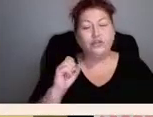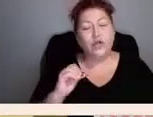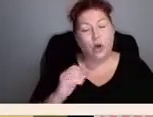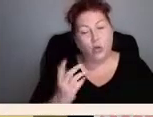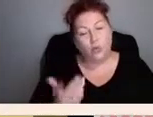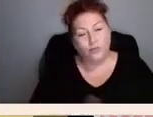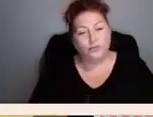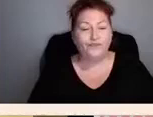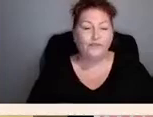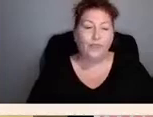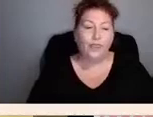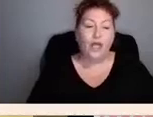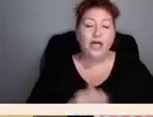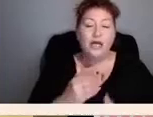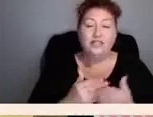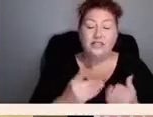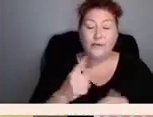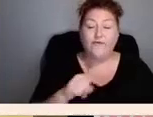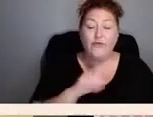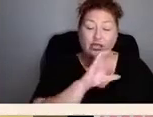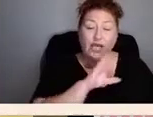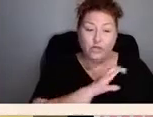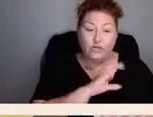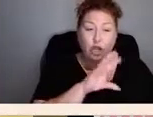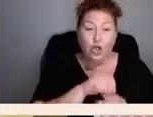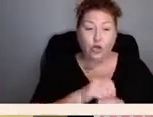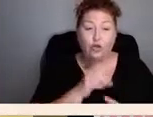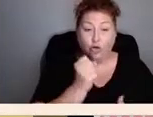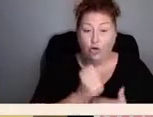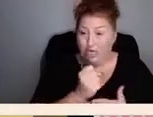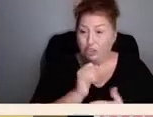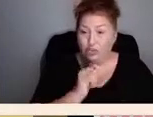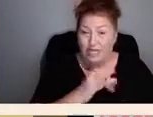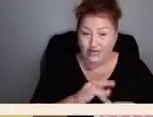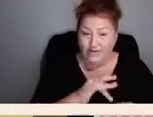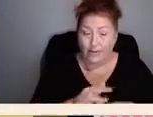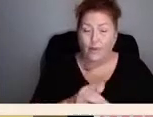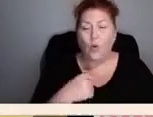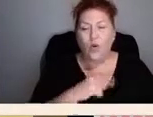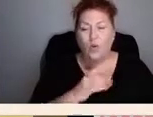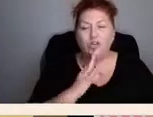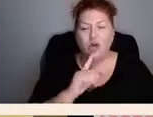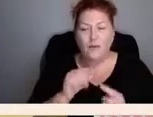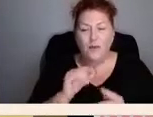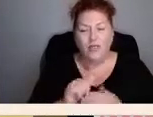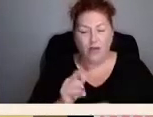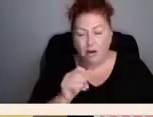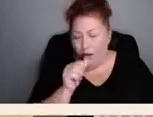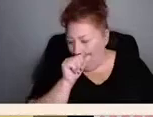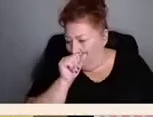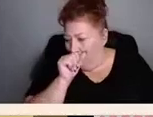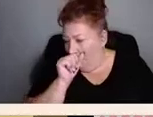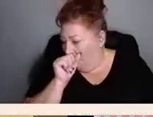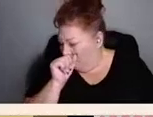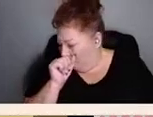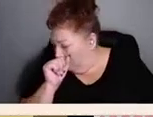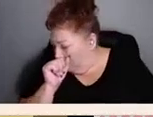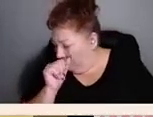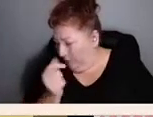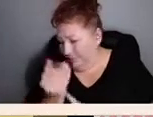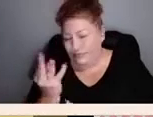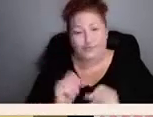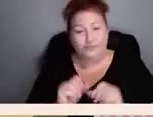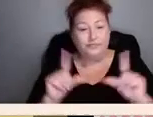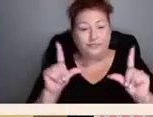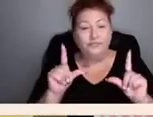So some of those characteristics include the credentials that are available, and we're going to talk about that in just a few slides because the